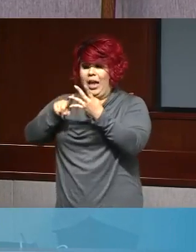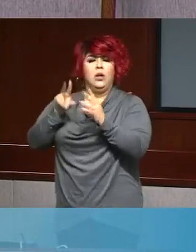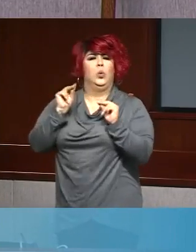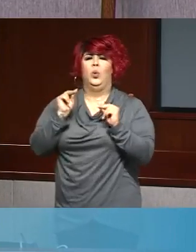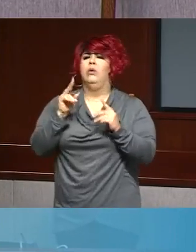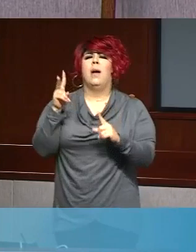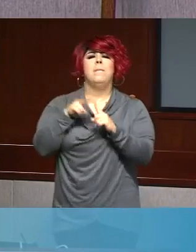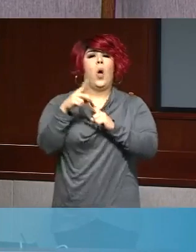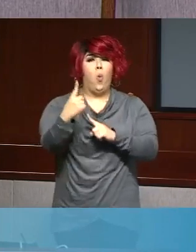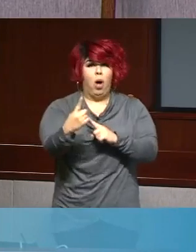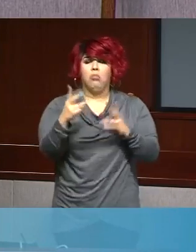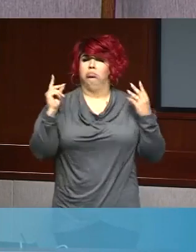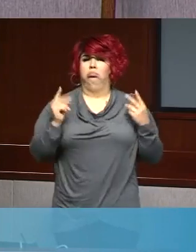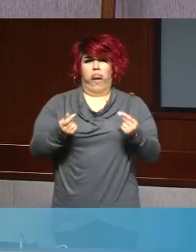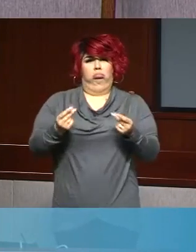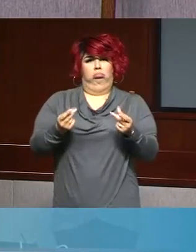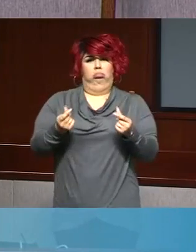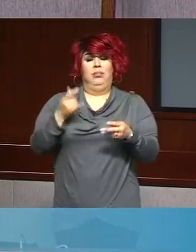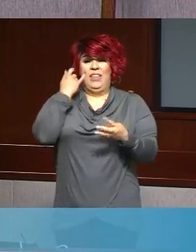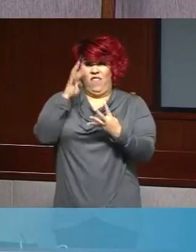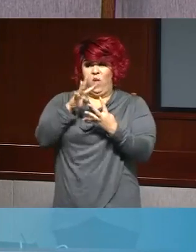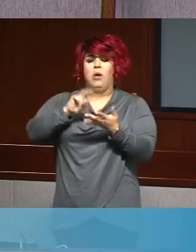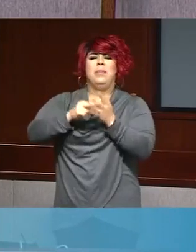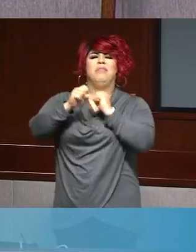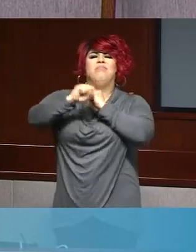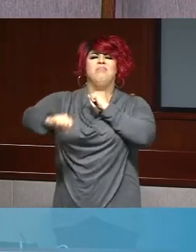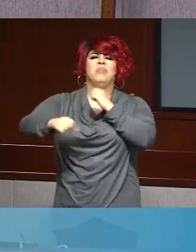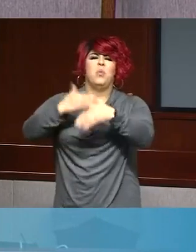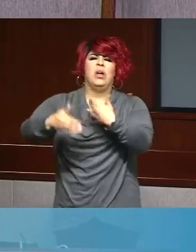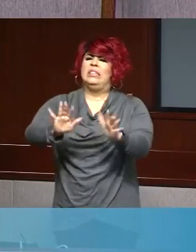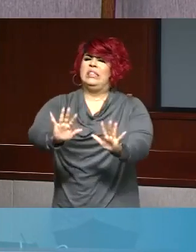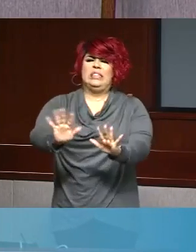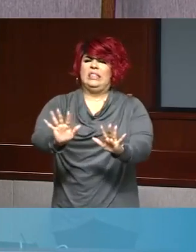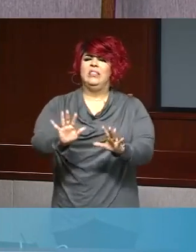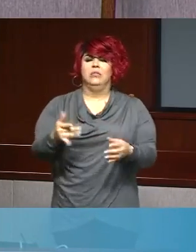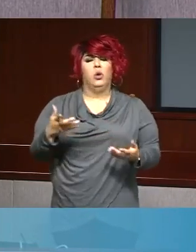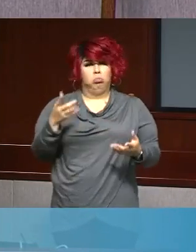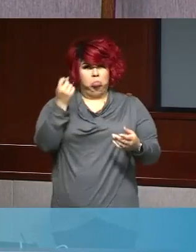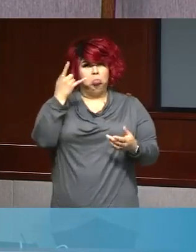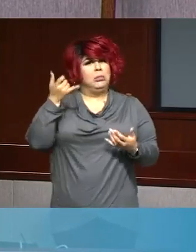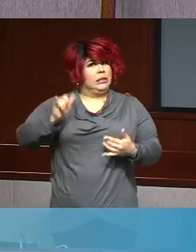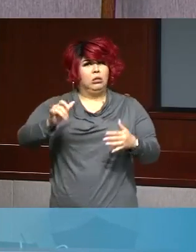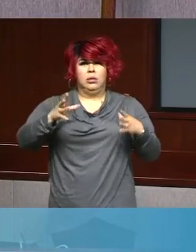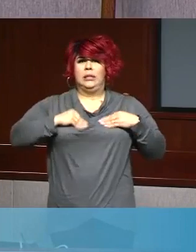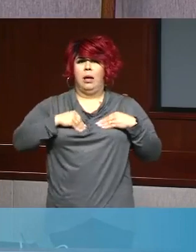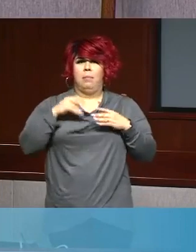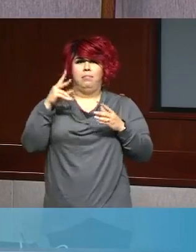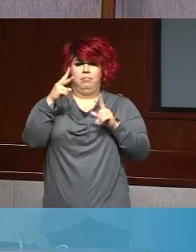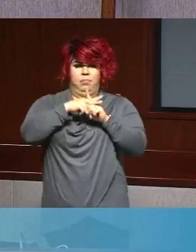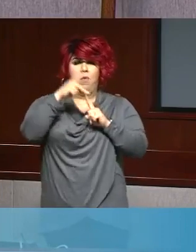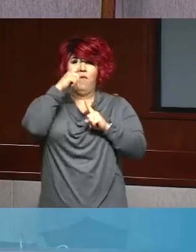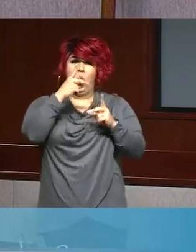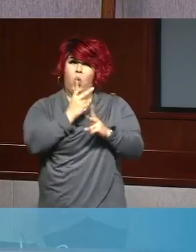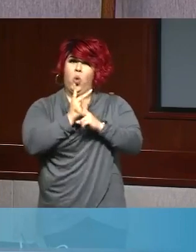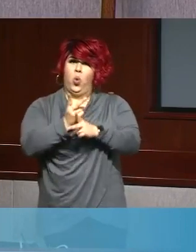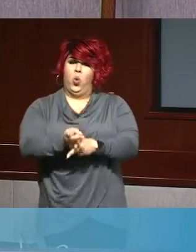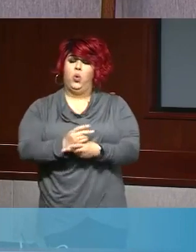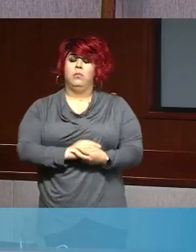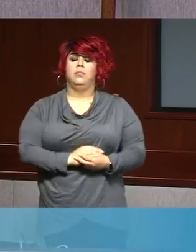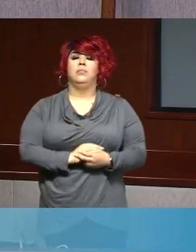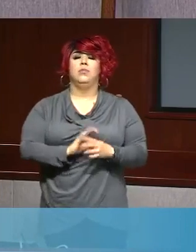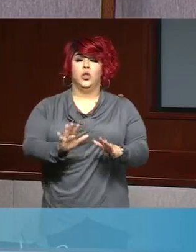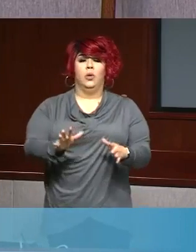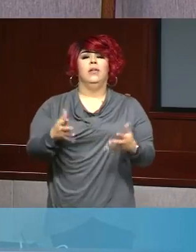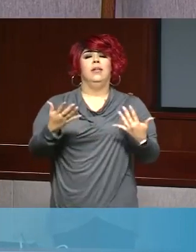up the process. So make sure that you don't apply to all four, and they are still accepting those applications. So remember to stay